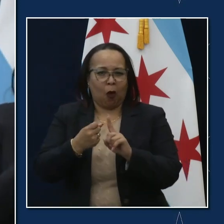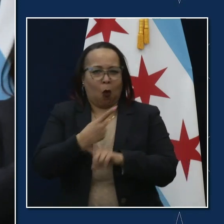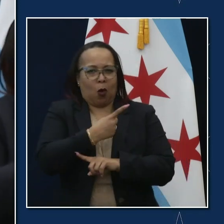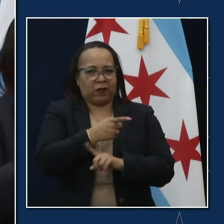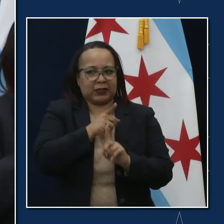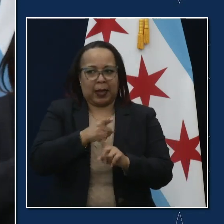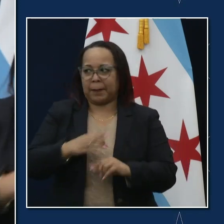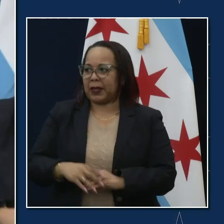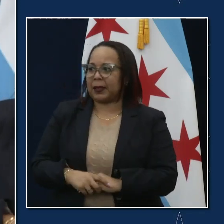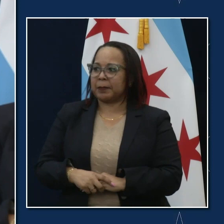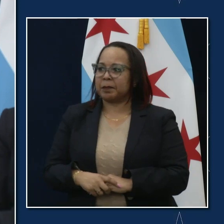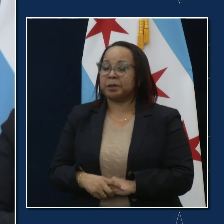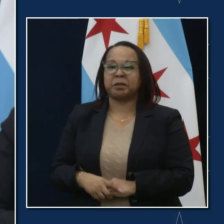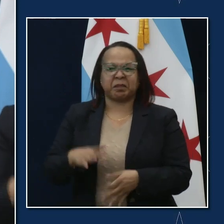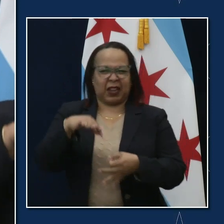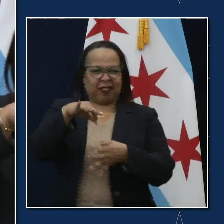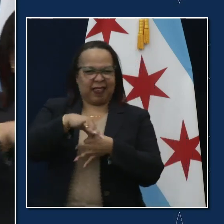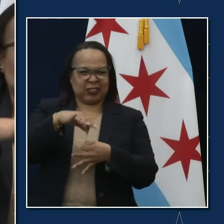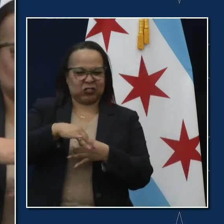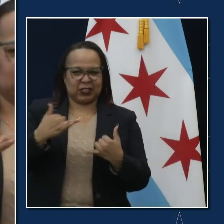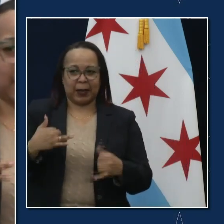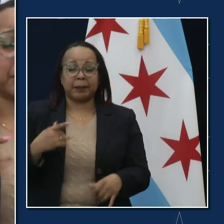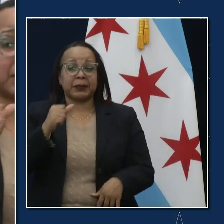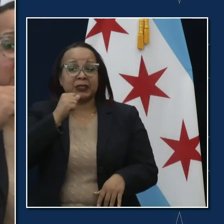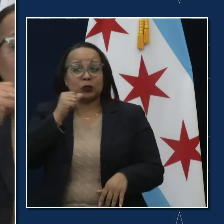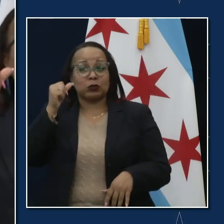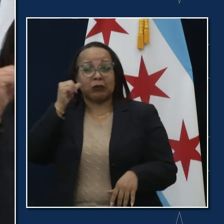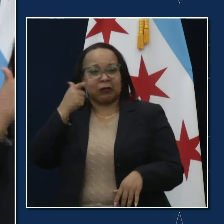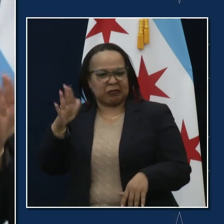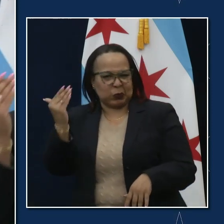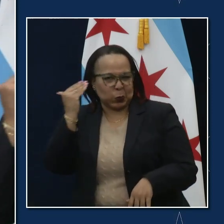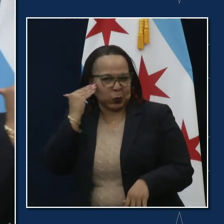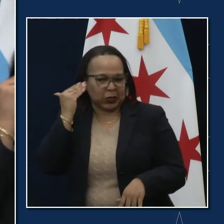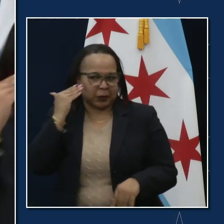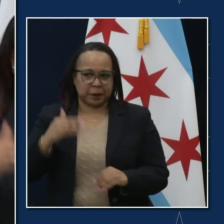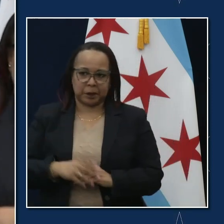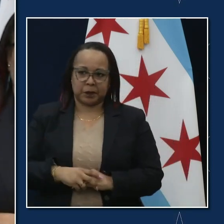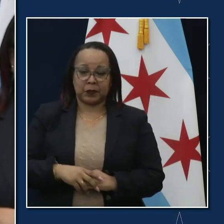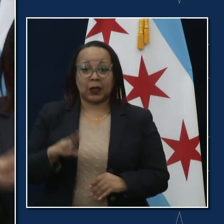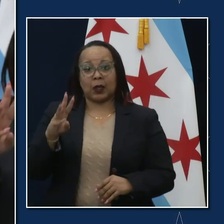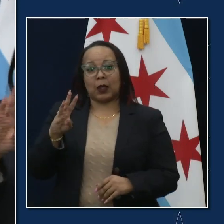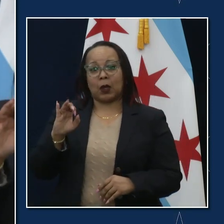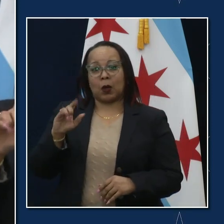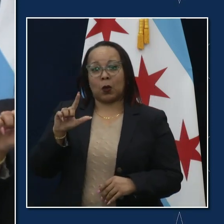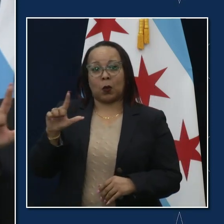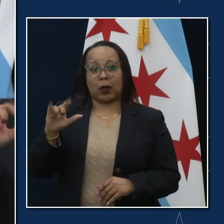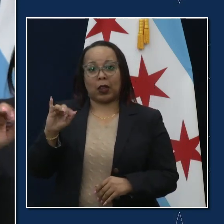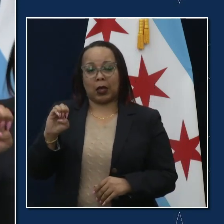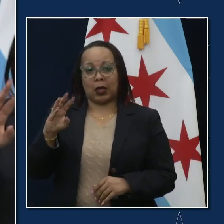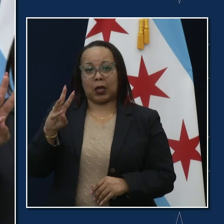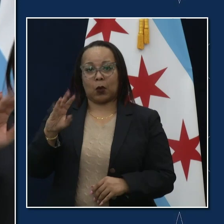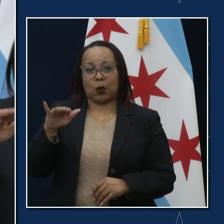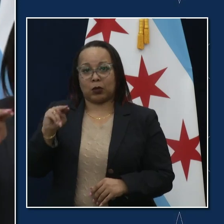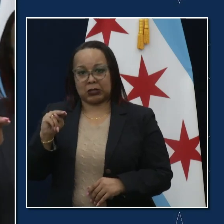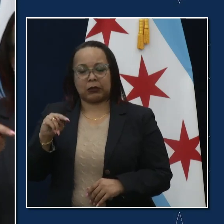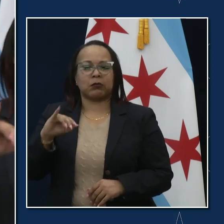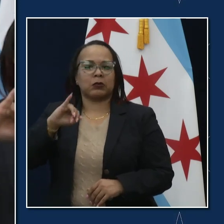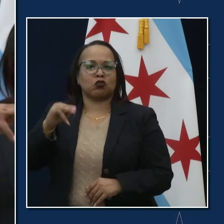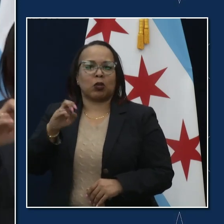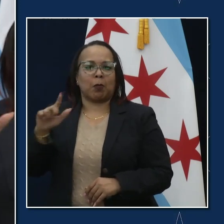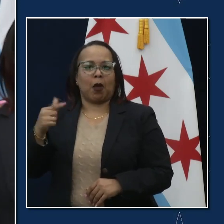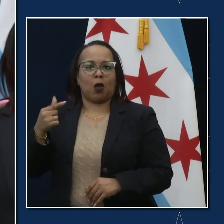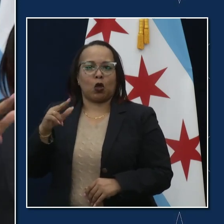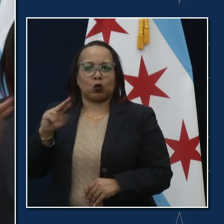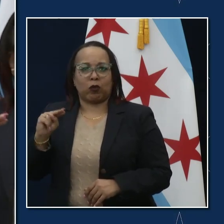just election-wise. Yesterday, as you're probably well aware, Willie Wilson and Jamal Green had the challenges to their petitions